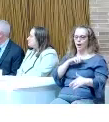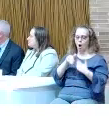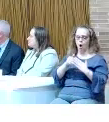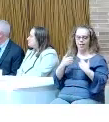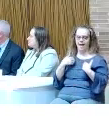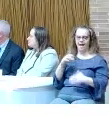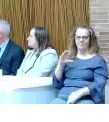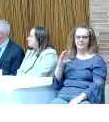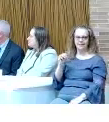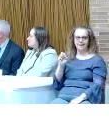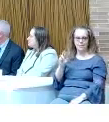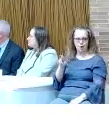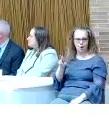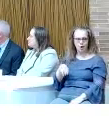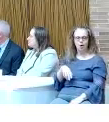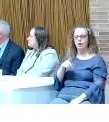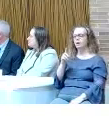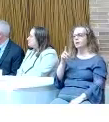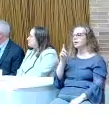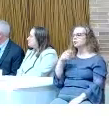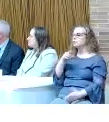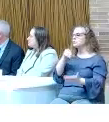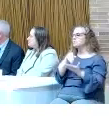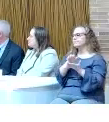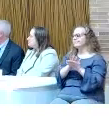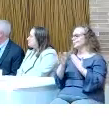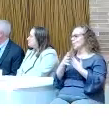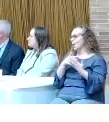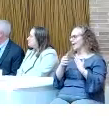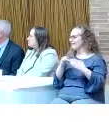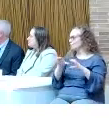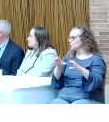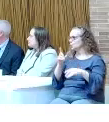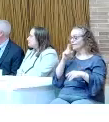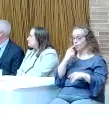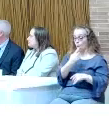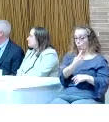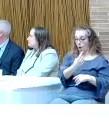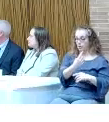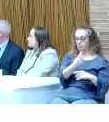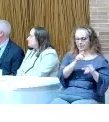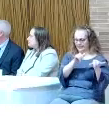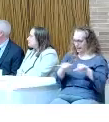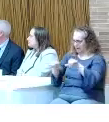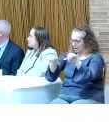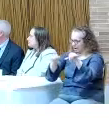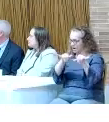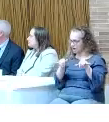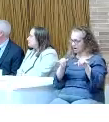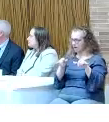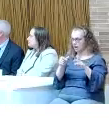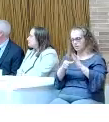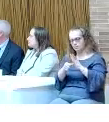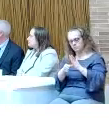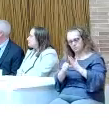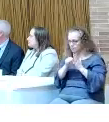whatever you know you put it on you just make a record whatever you do for one you do for another I cannot stress